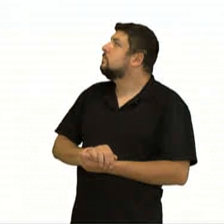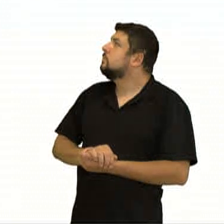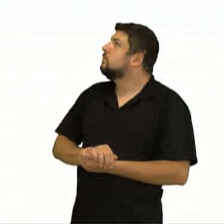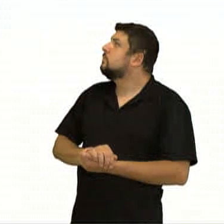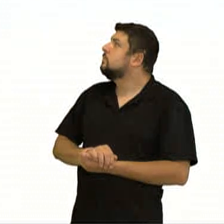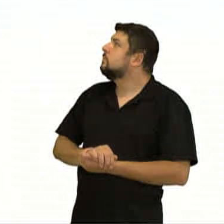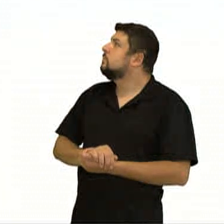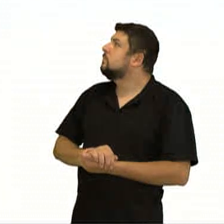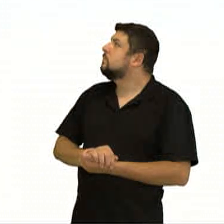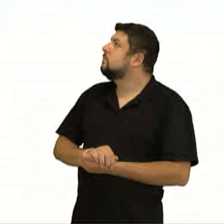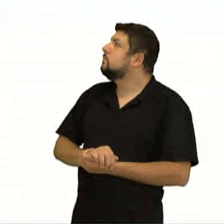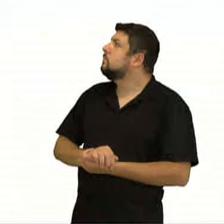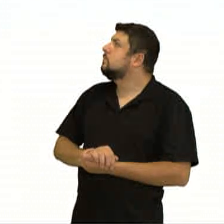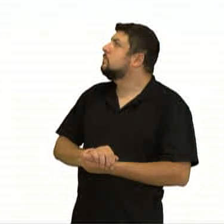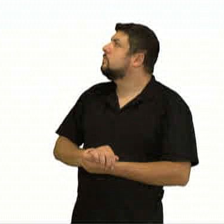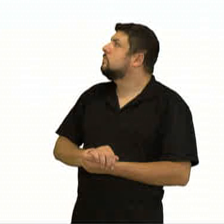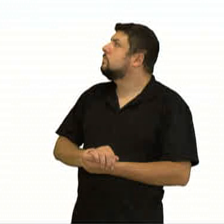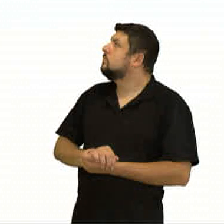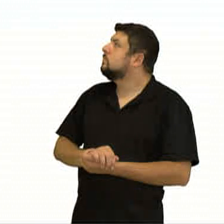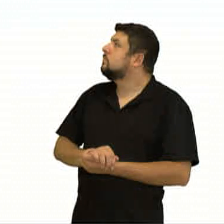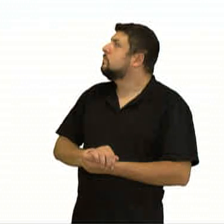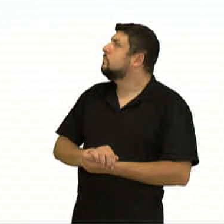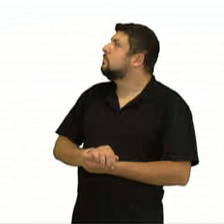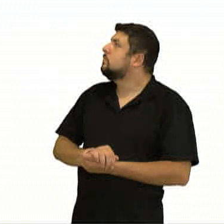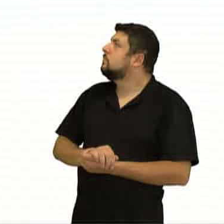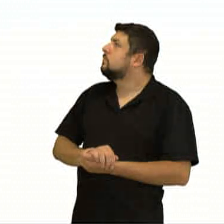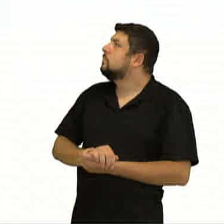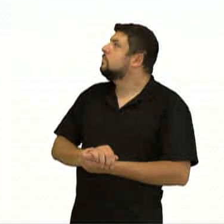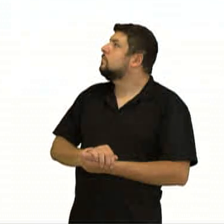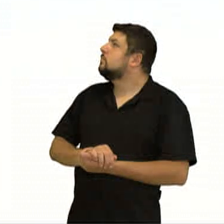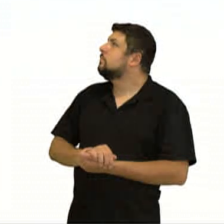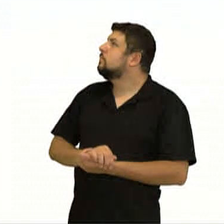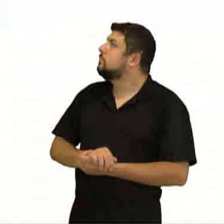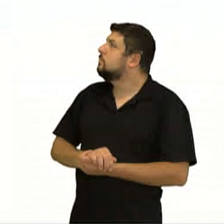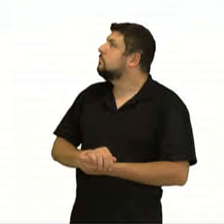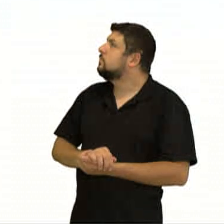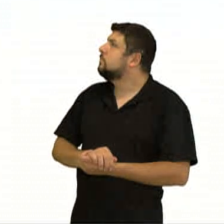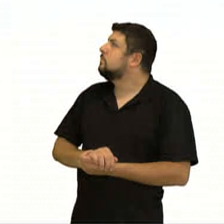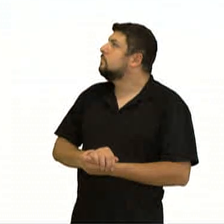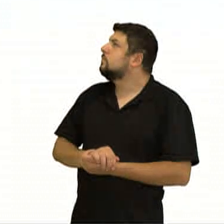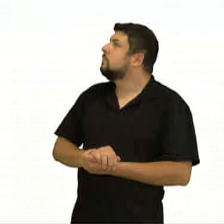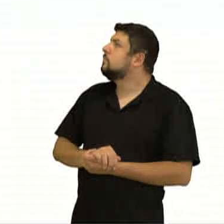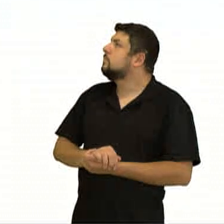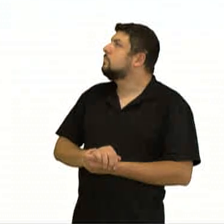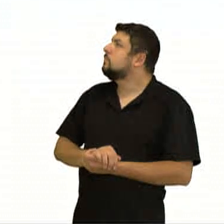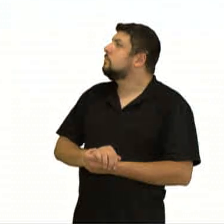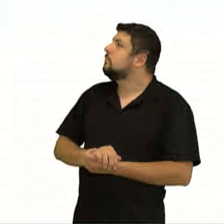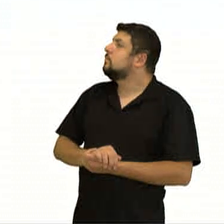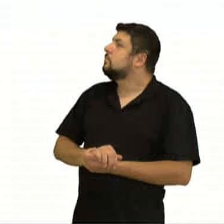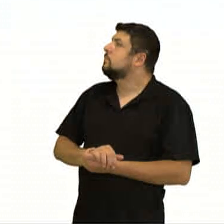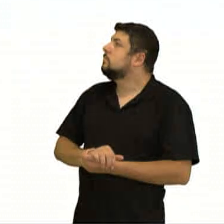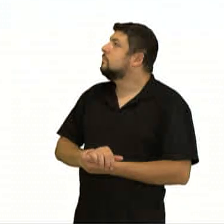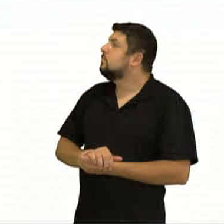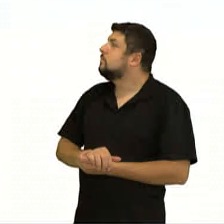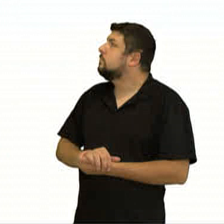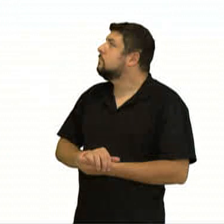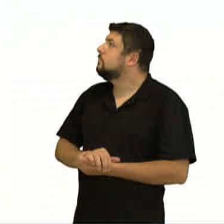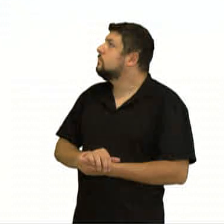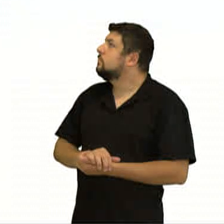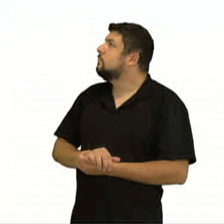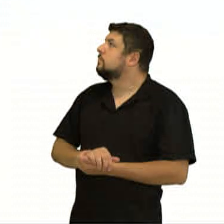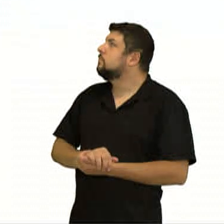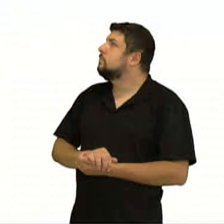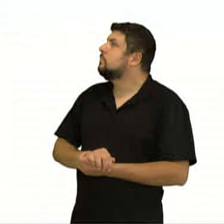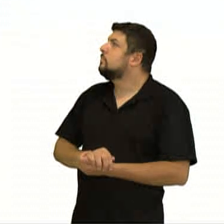musical instruments. Producers have used their smartphones to make up movies. Awesome photos can be taken and